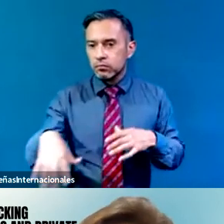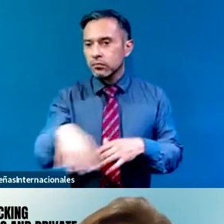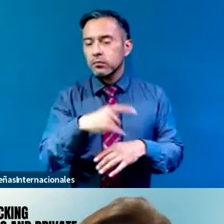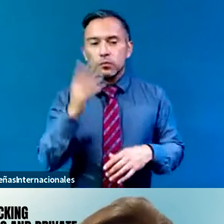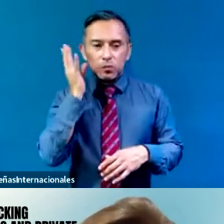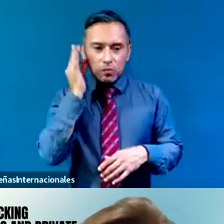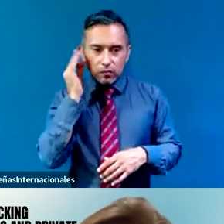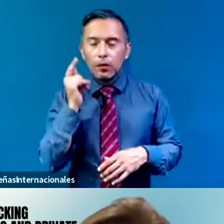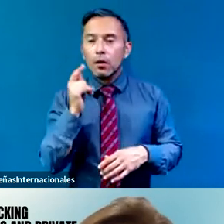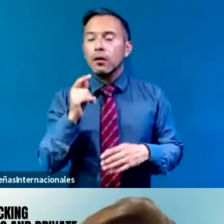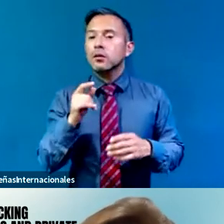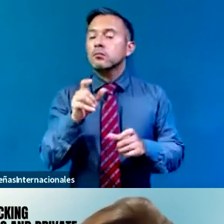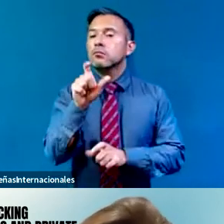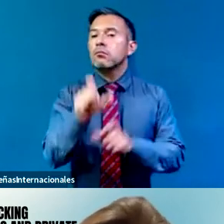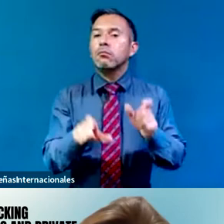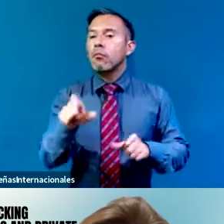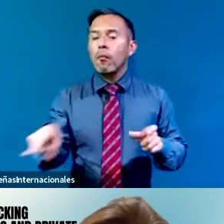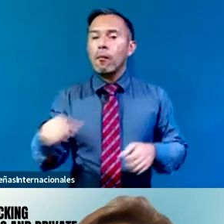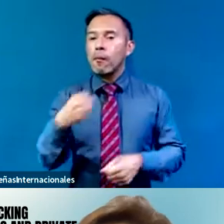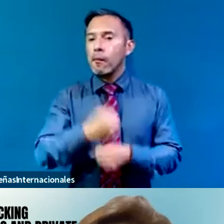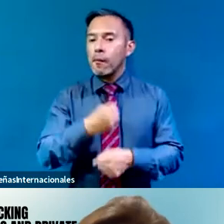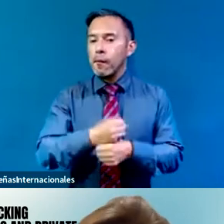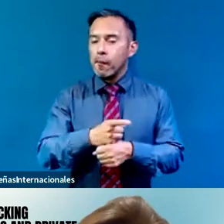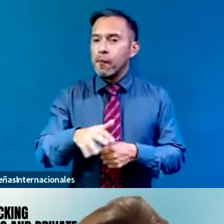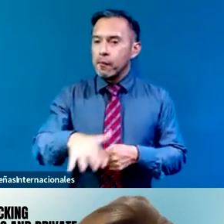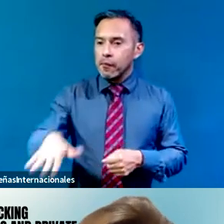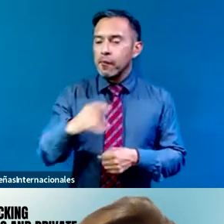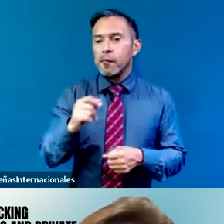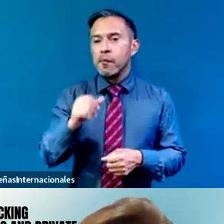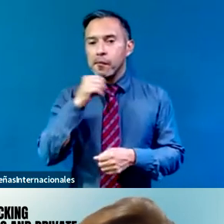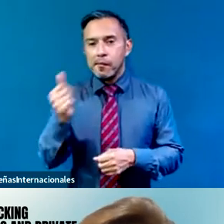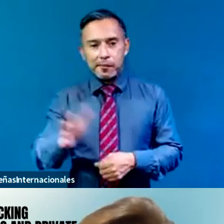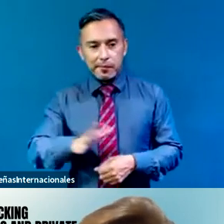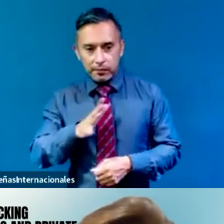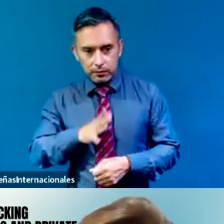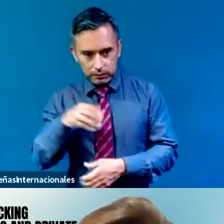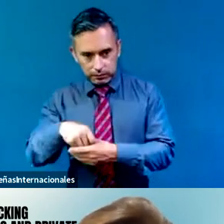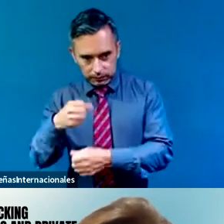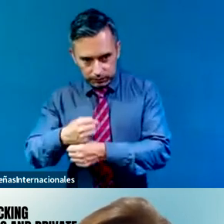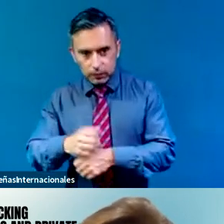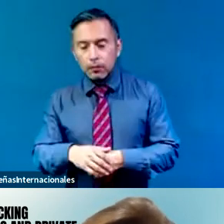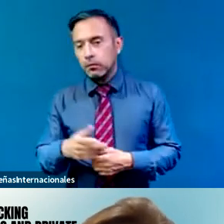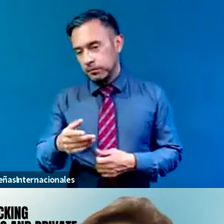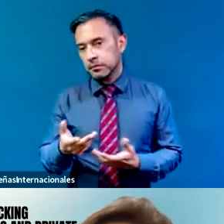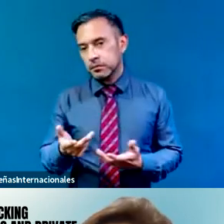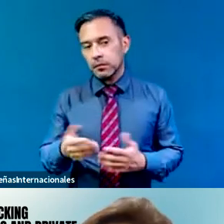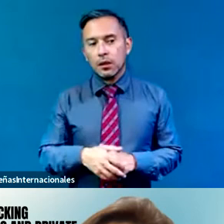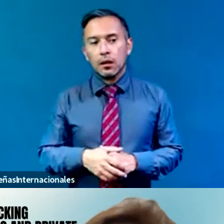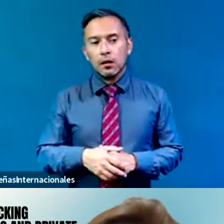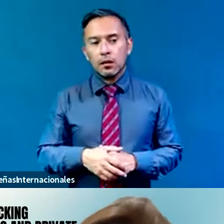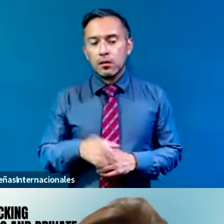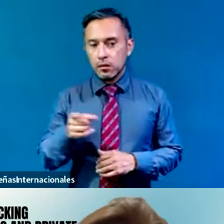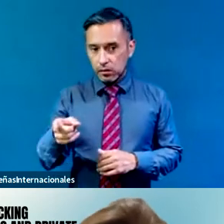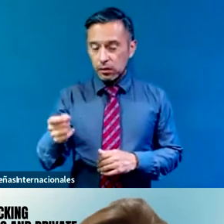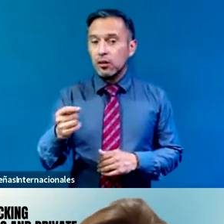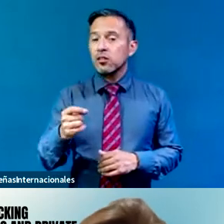sector. We cannot access gender investments submitted to the OECD DAC or track national commitments. And we cannot access